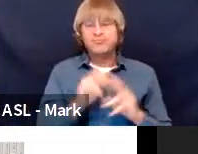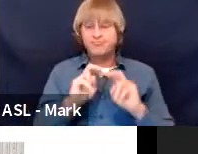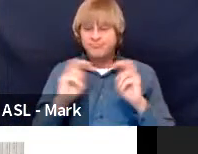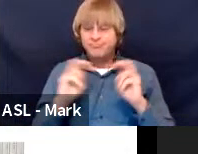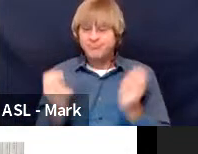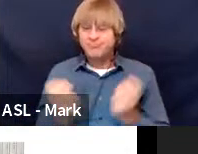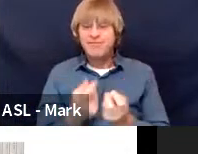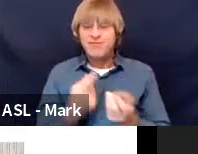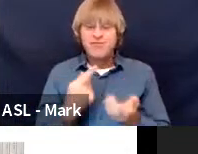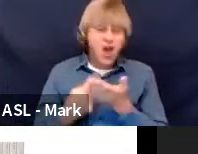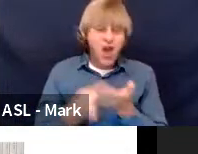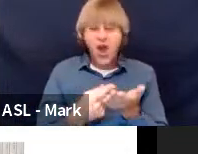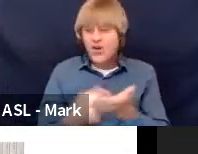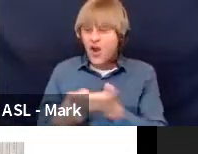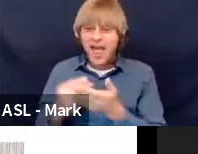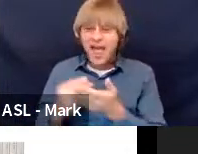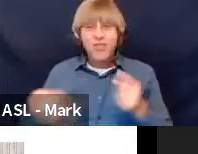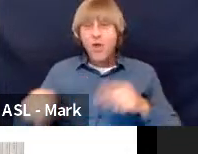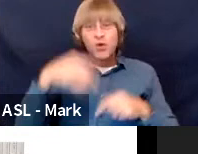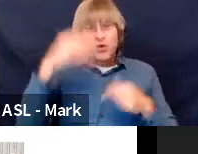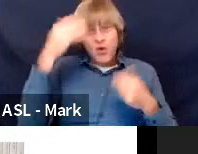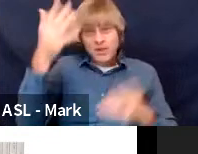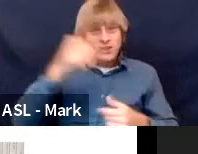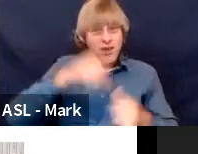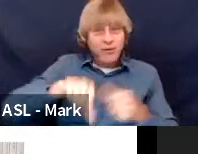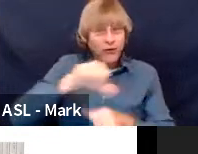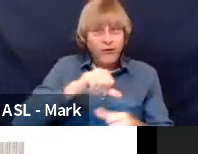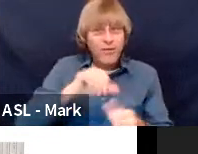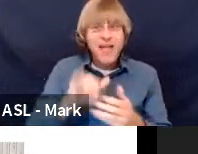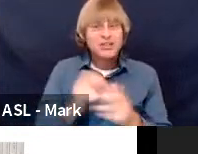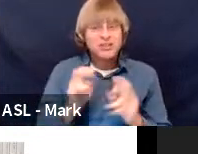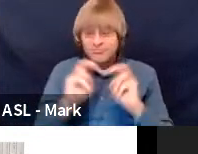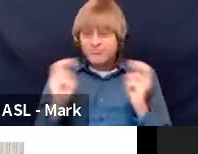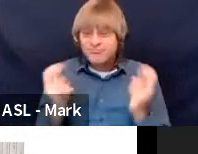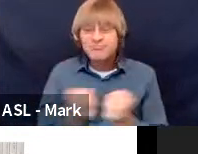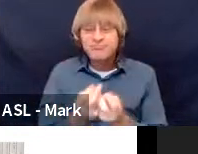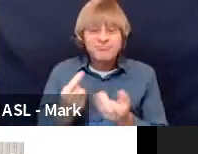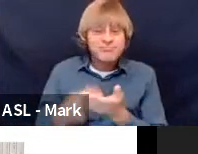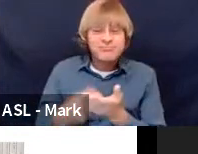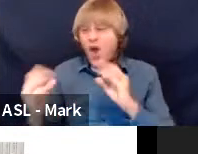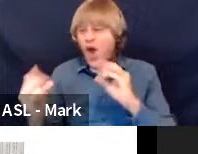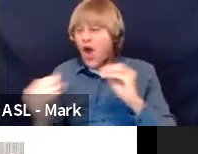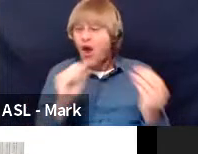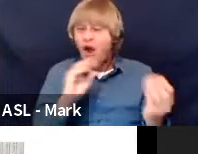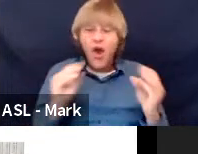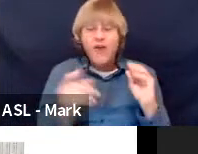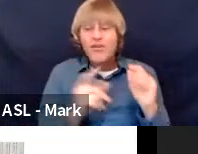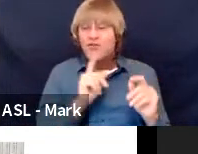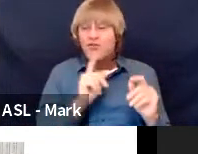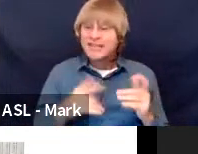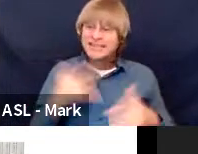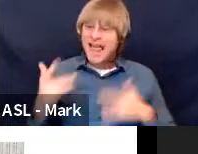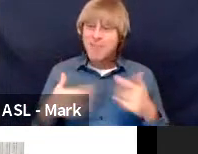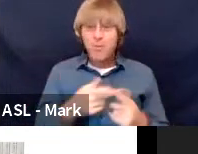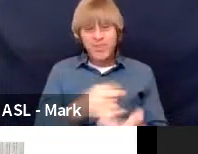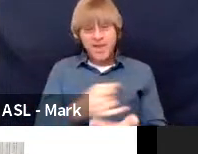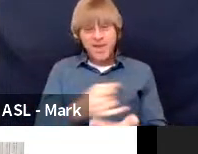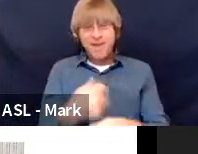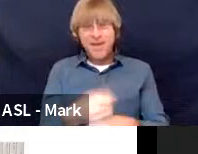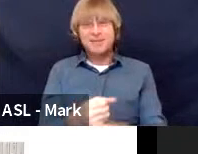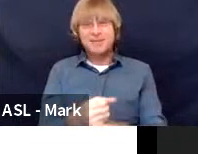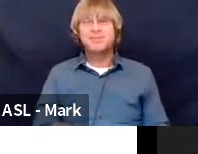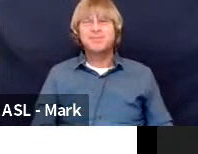and they were just talking. None of these people know each other. They just sit at the table and they just start having conversations and they get really excited about what they're gonna do.